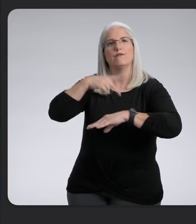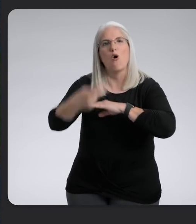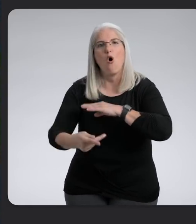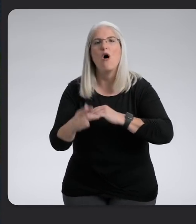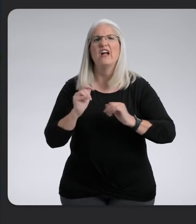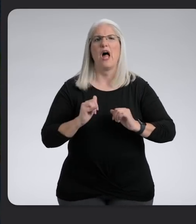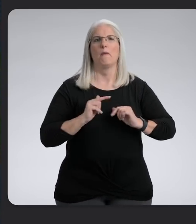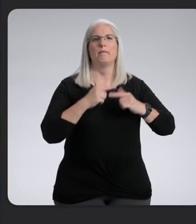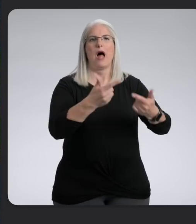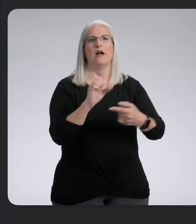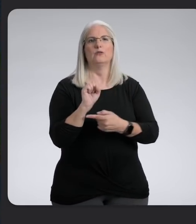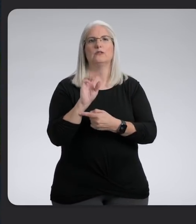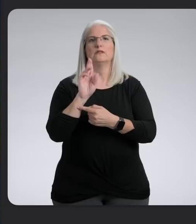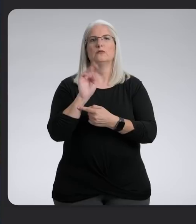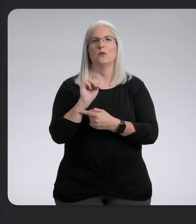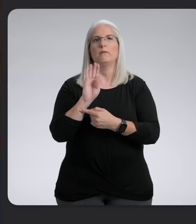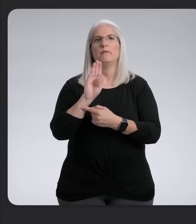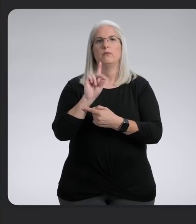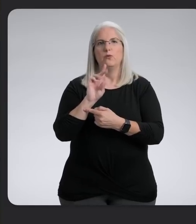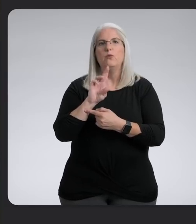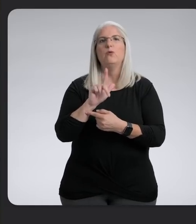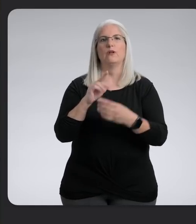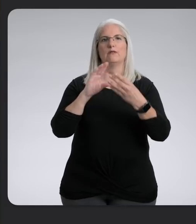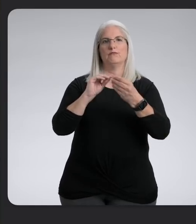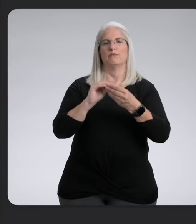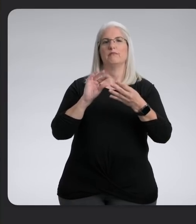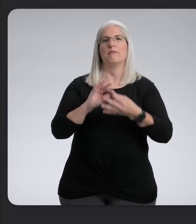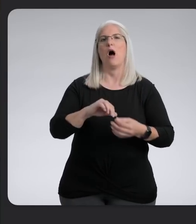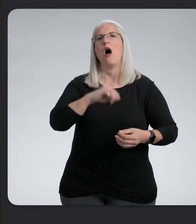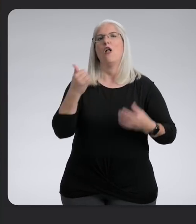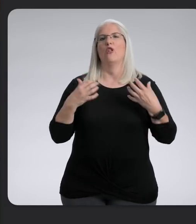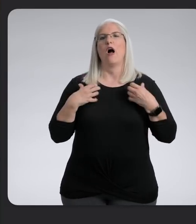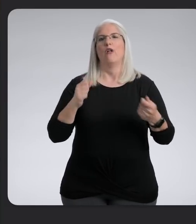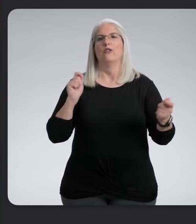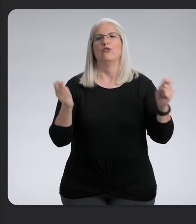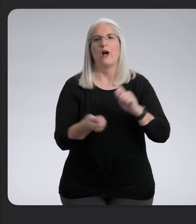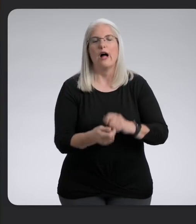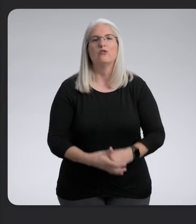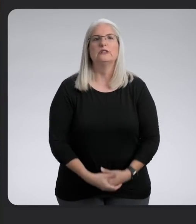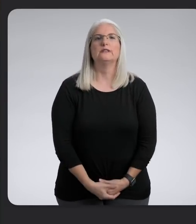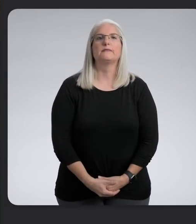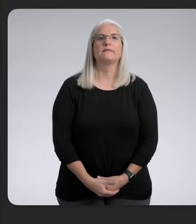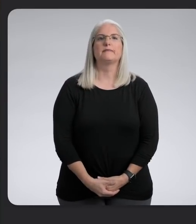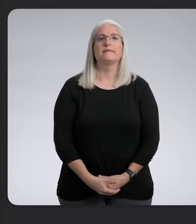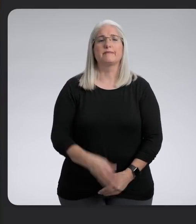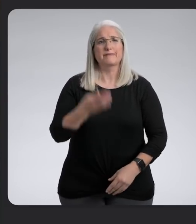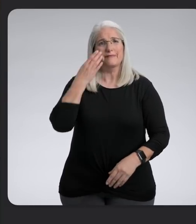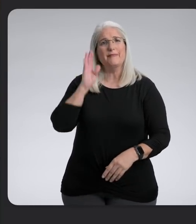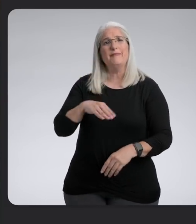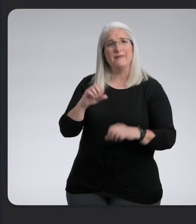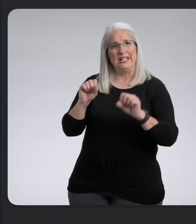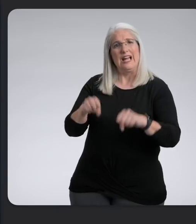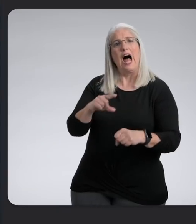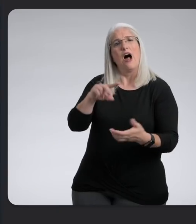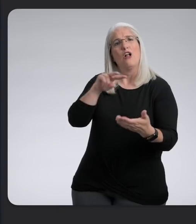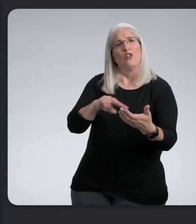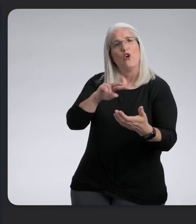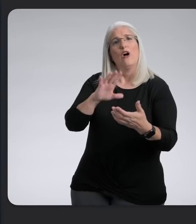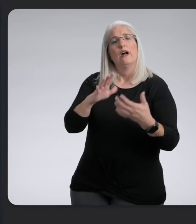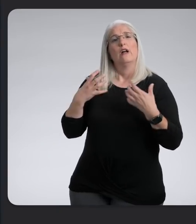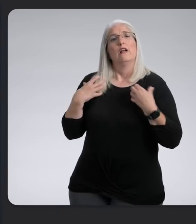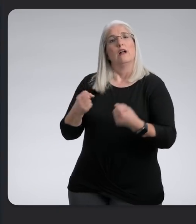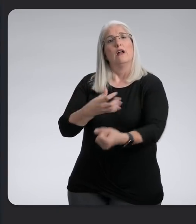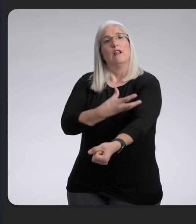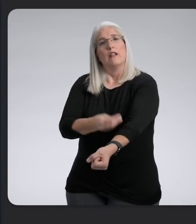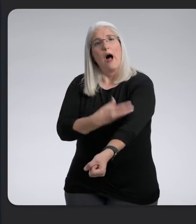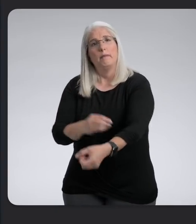monitor health changes. You can already view lab results like your cholesterol right in the Health app. In the US